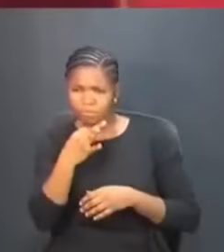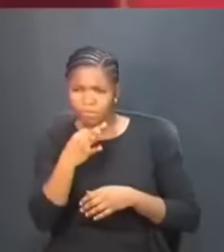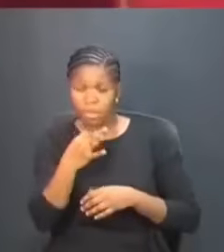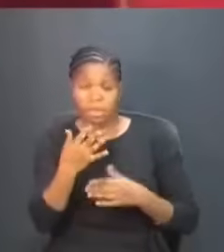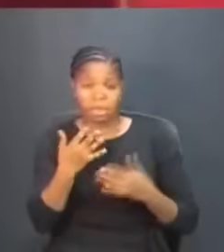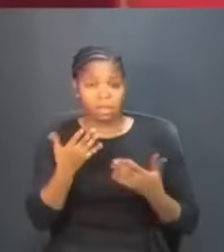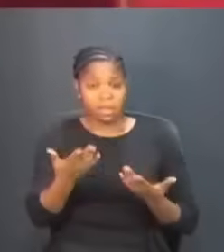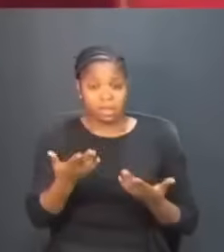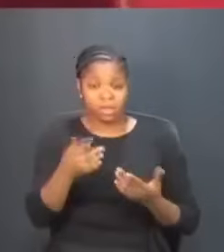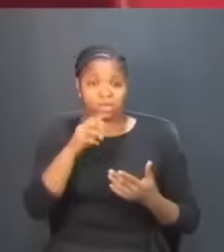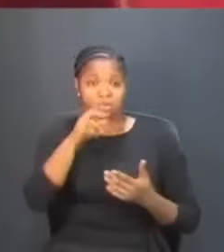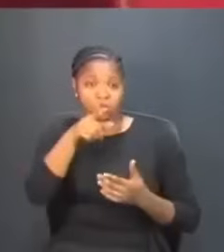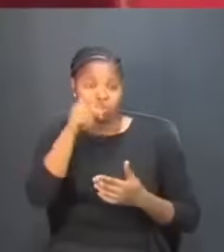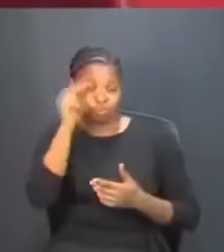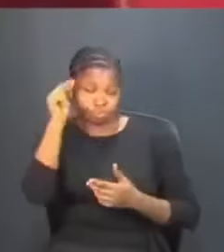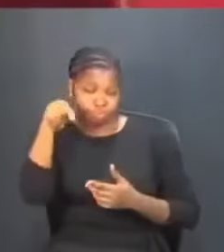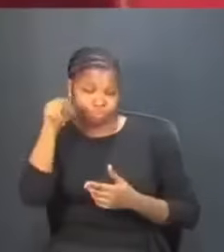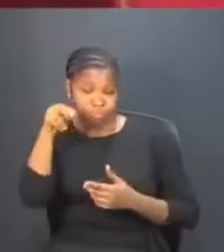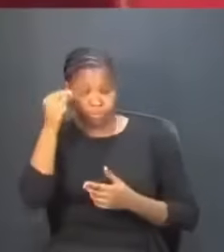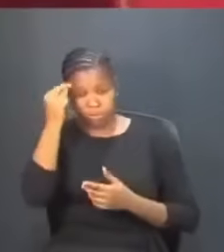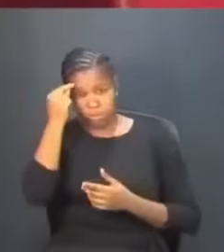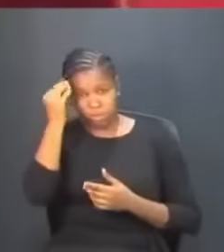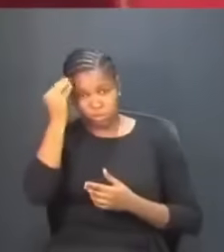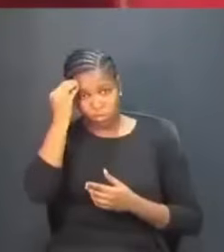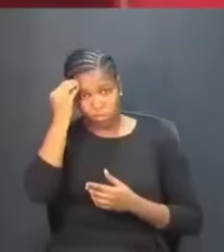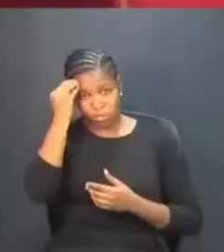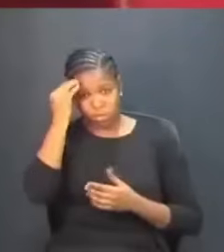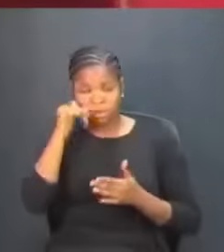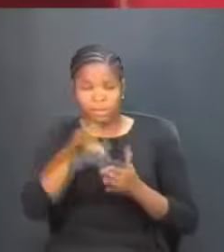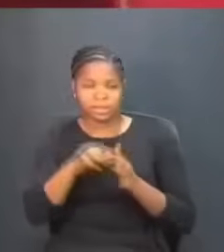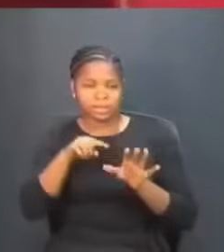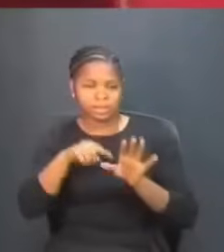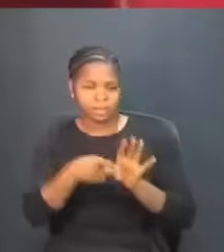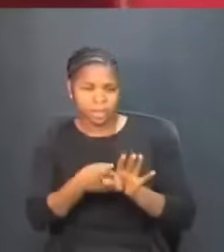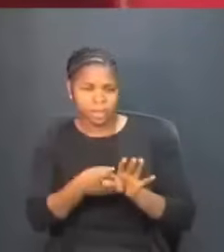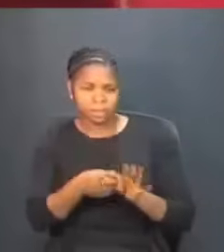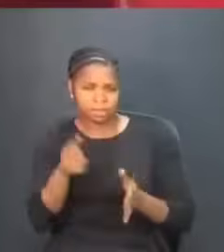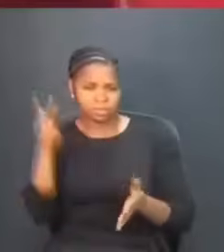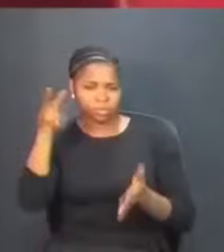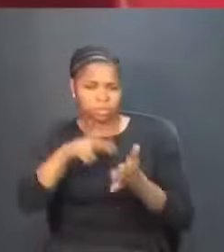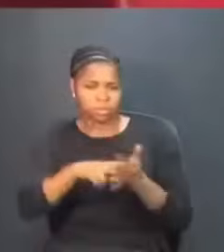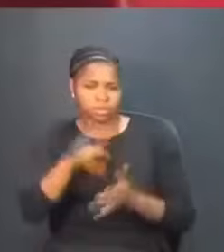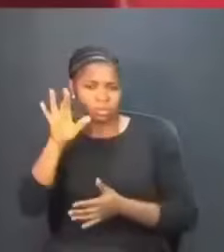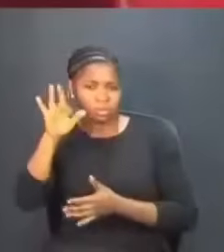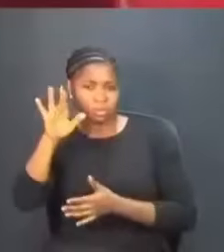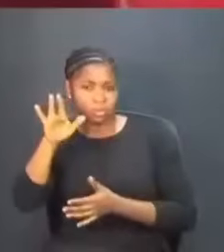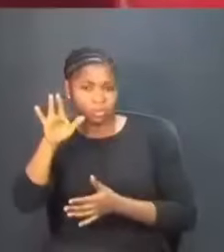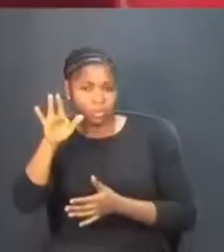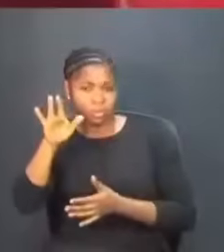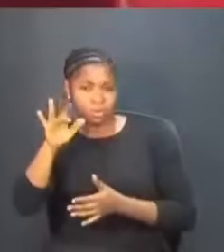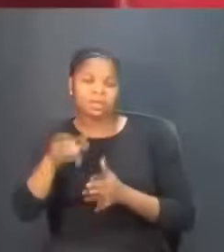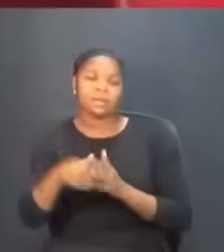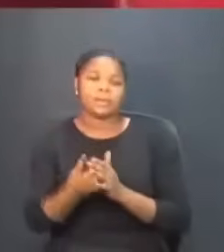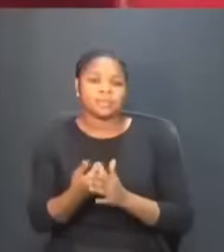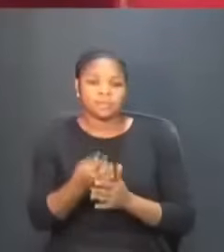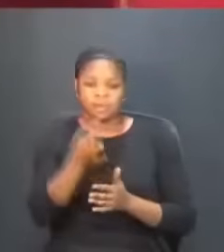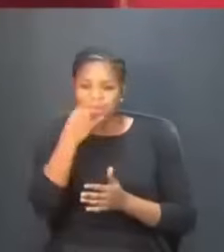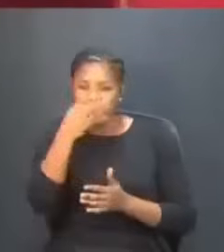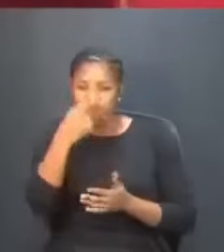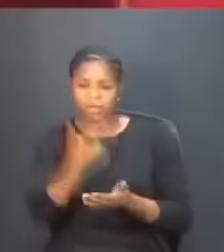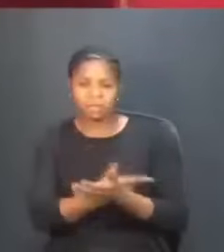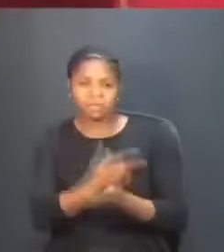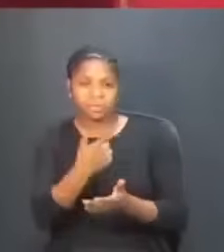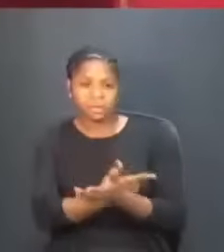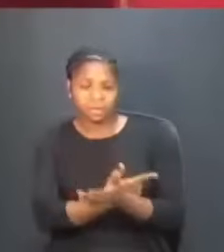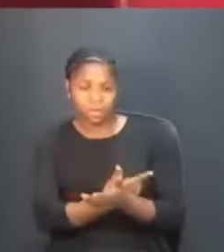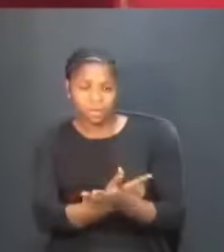that you must know. At the beginning of 2025, as part of the Feed Ghana program, we